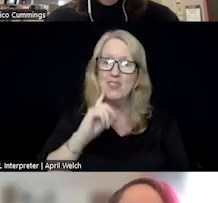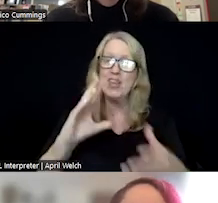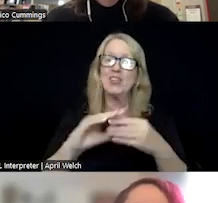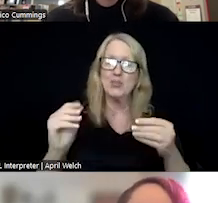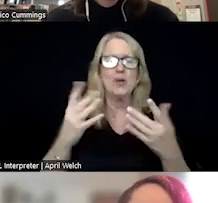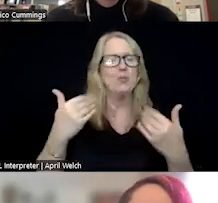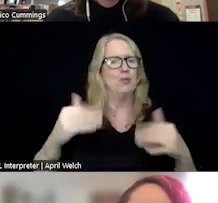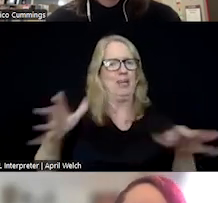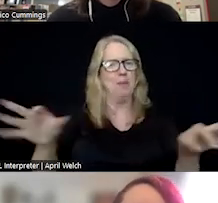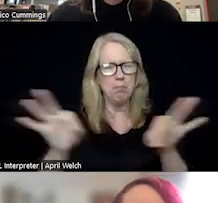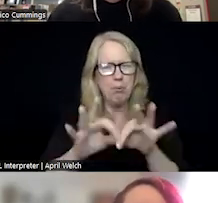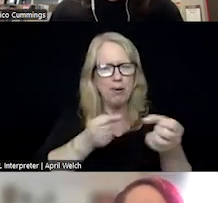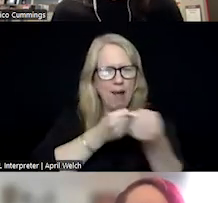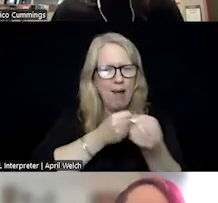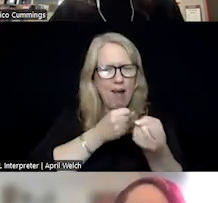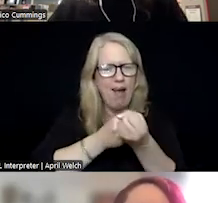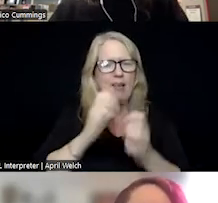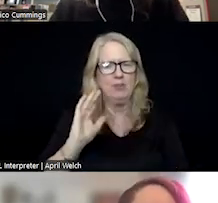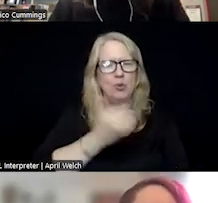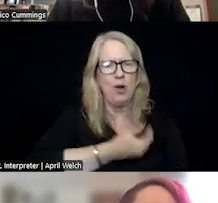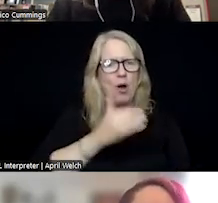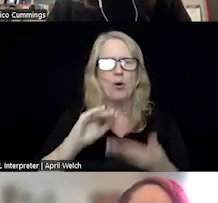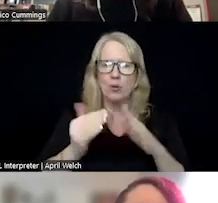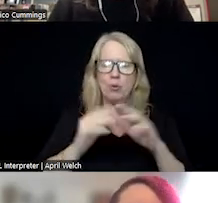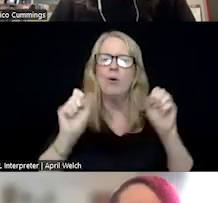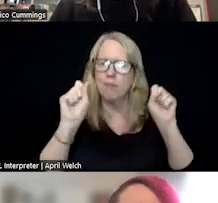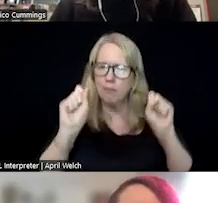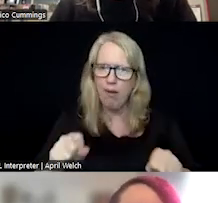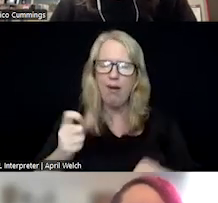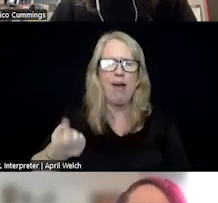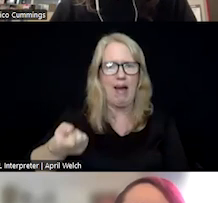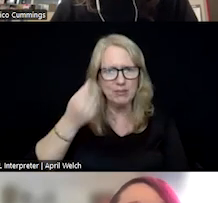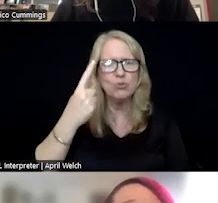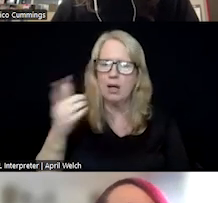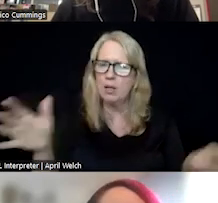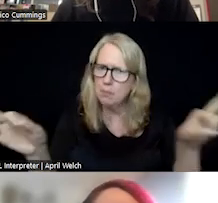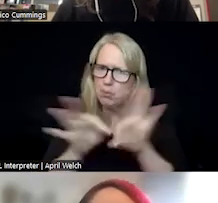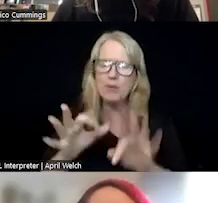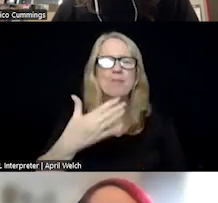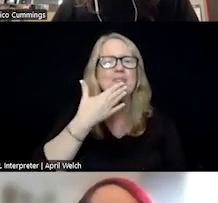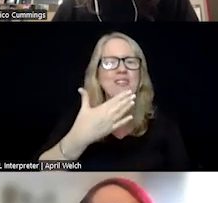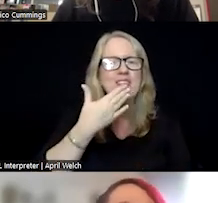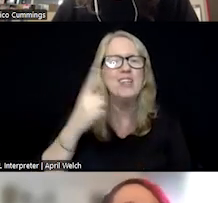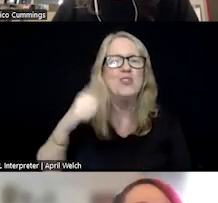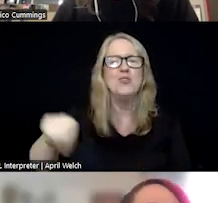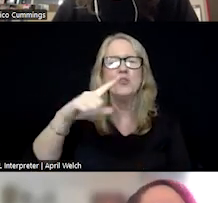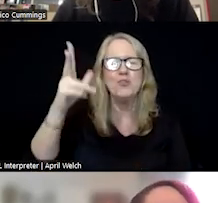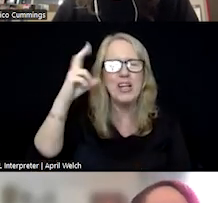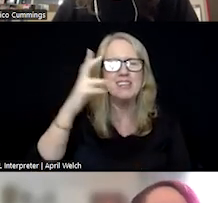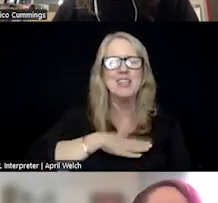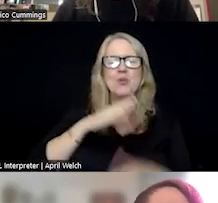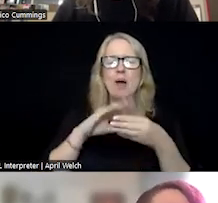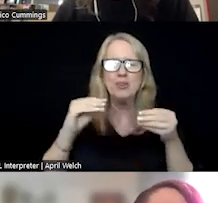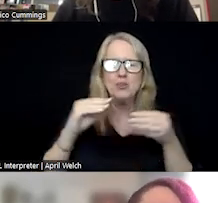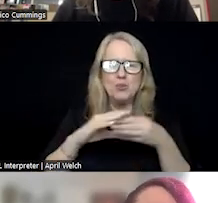important allies are to our community, I hope that you can understand. Thank you for listening to my story, and